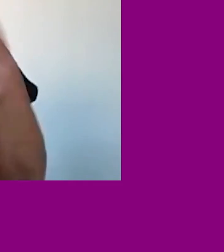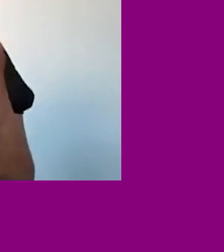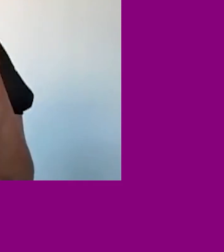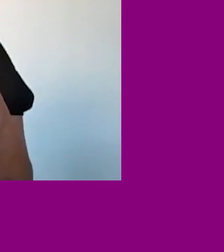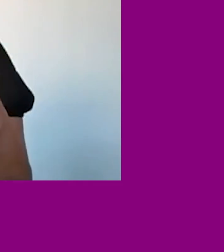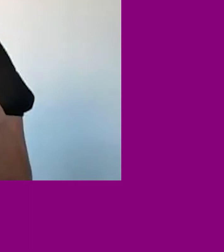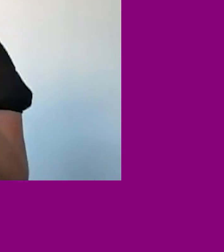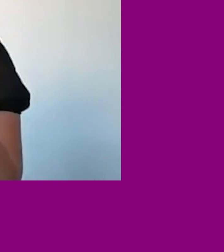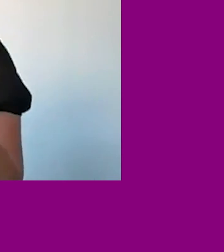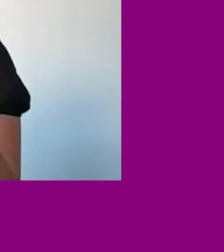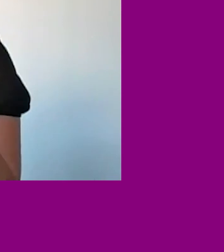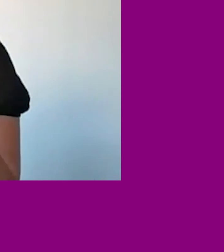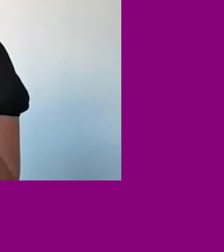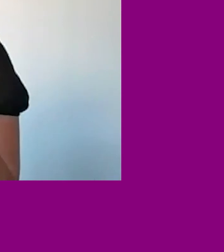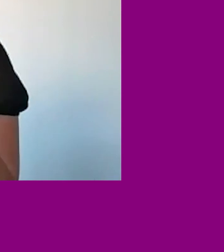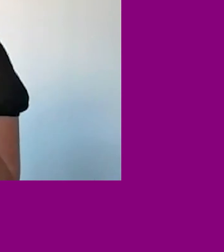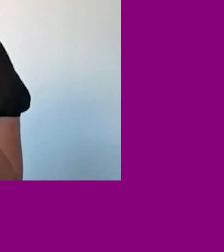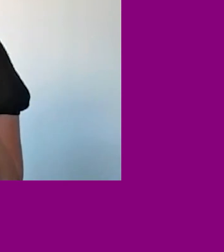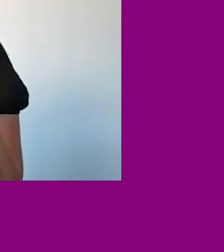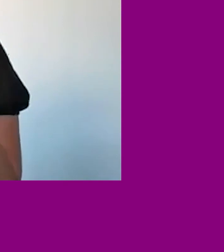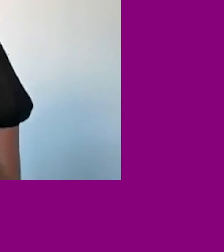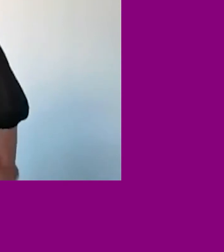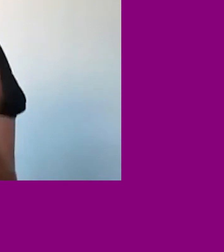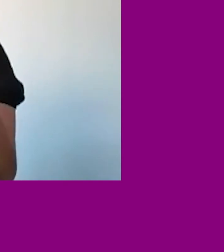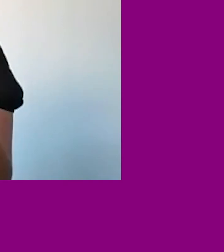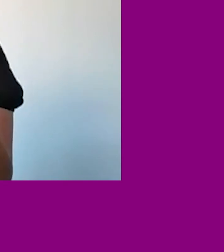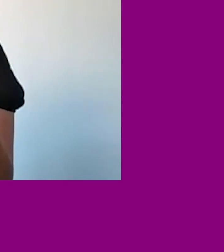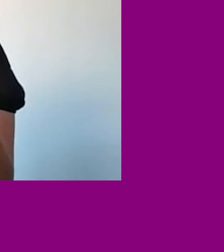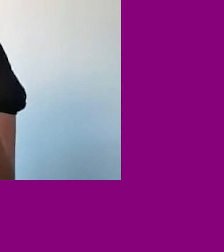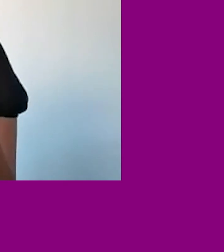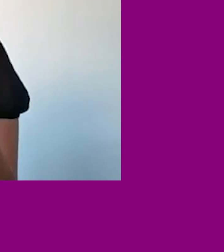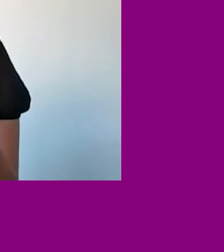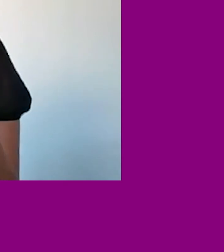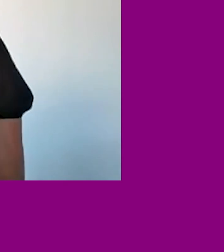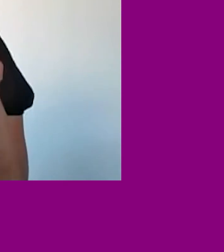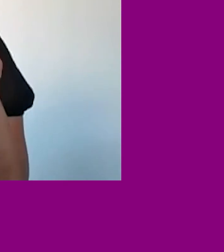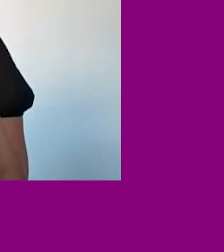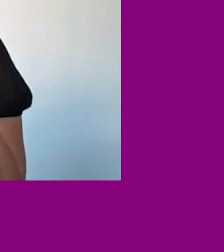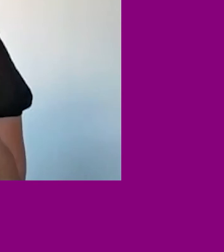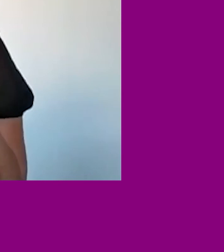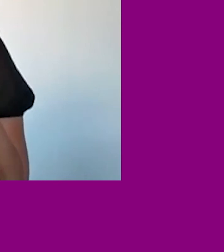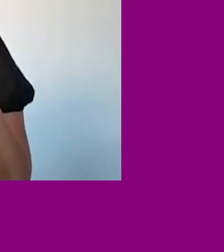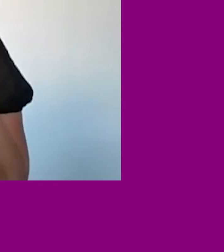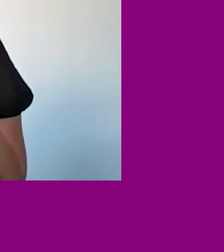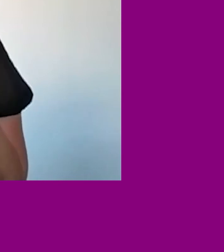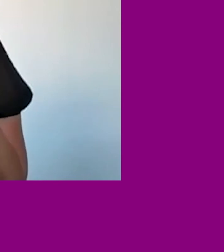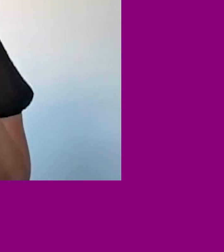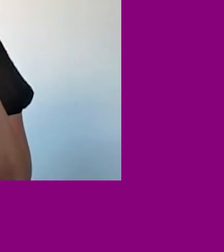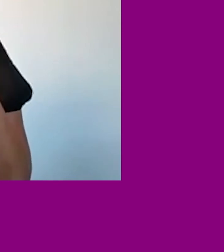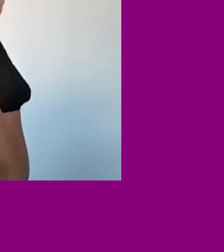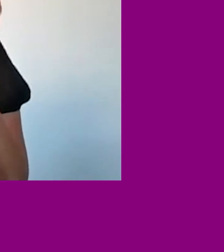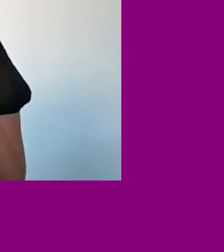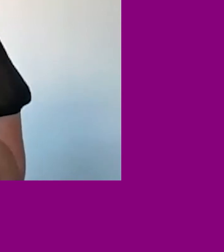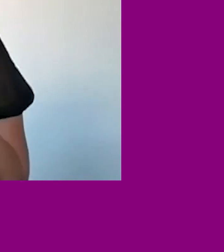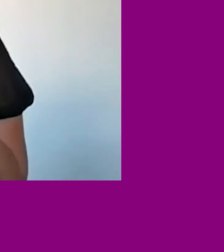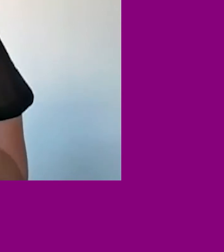I also deliver training externally. So I offer bespoke training and